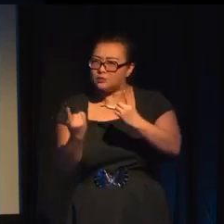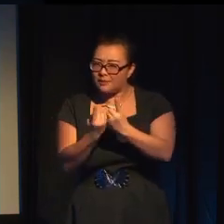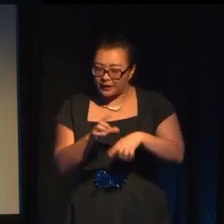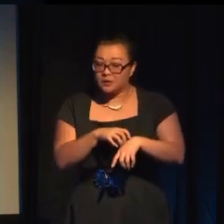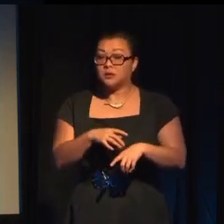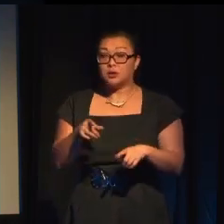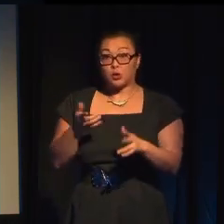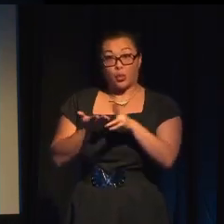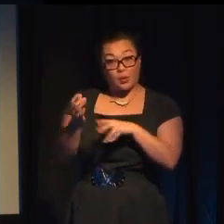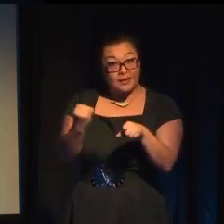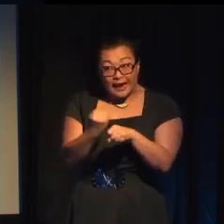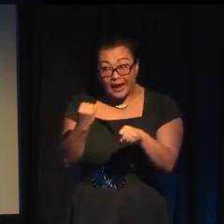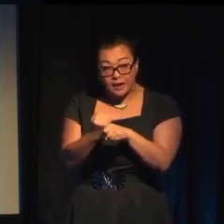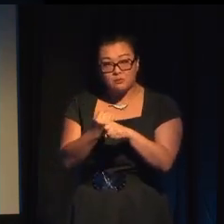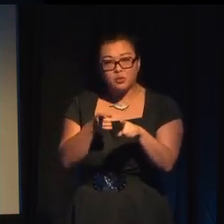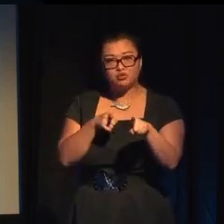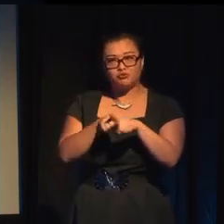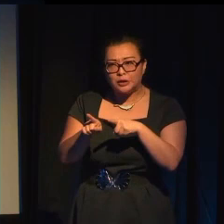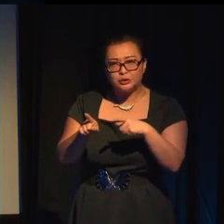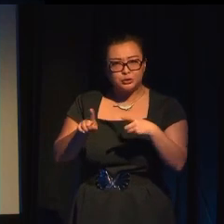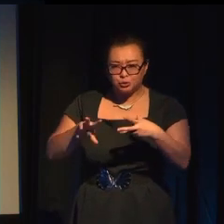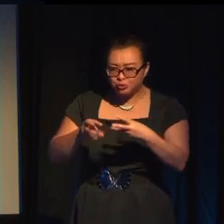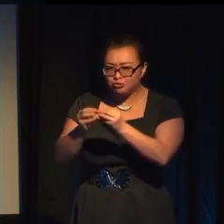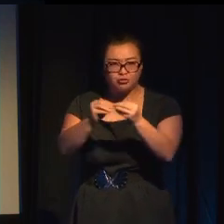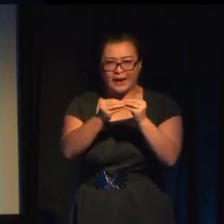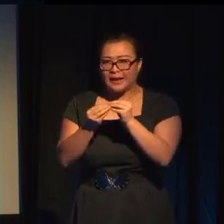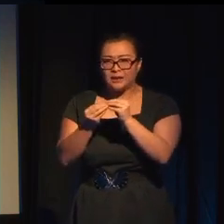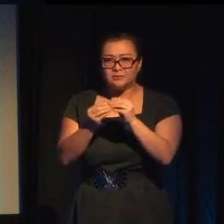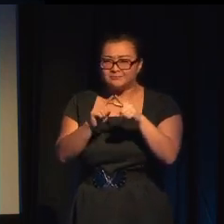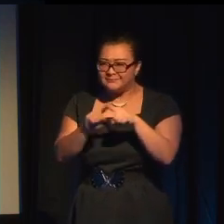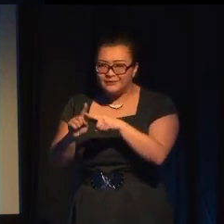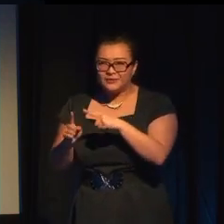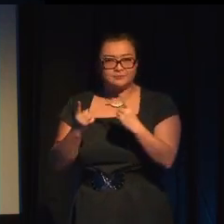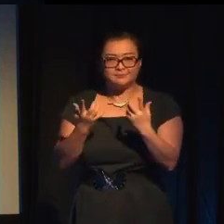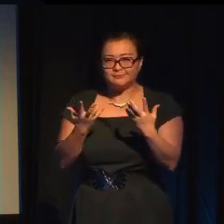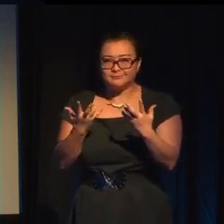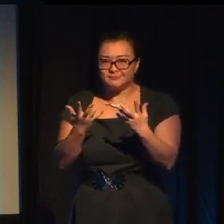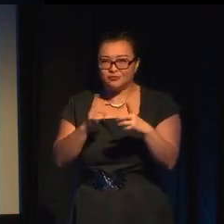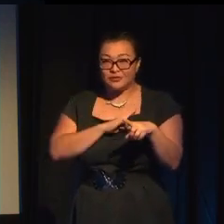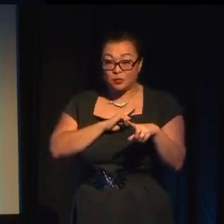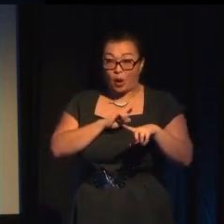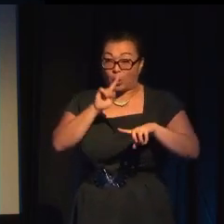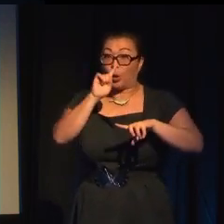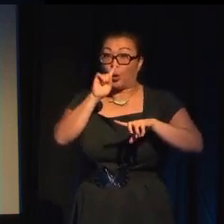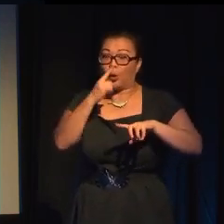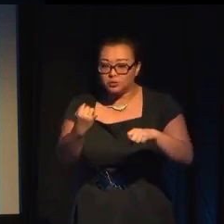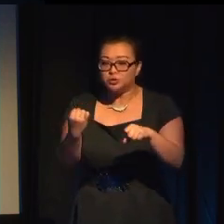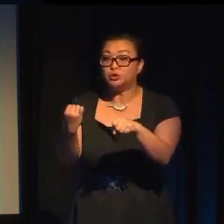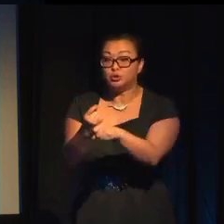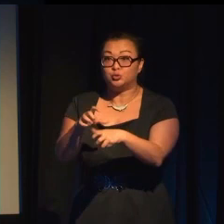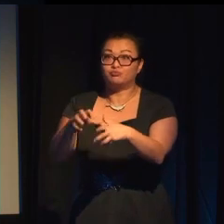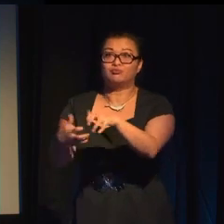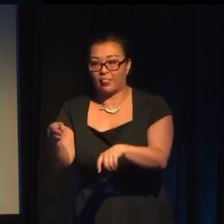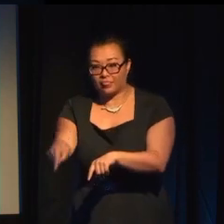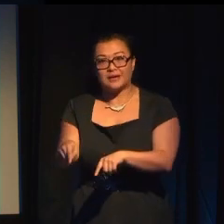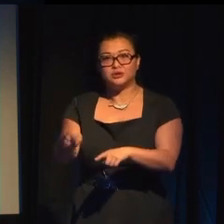do was come up with a myriad of reasons why you couldn't do the things that you were giving